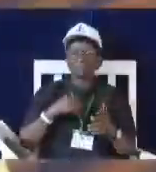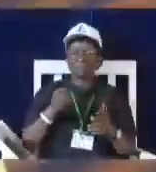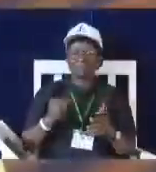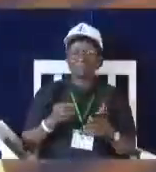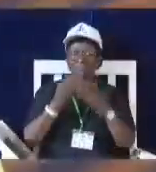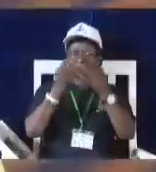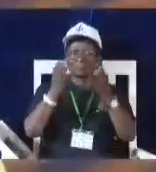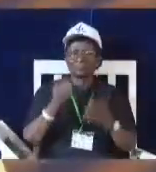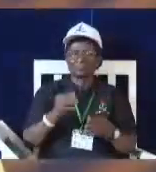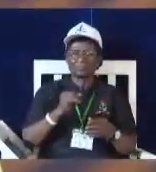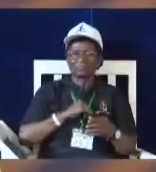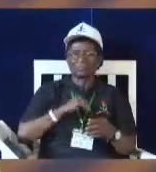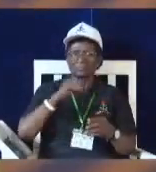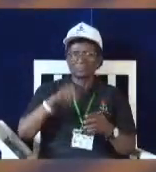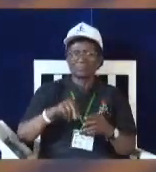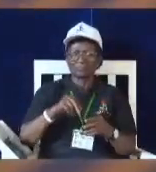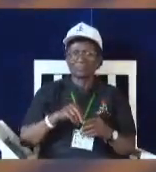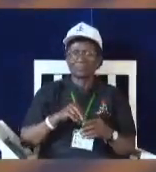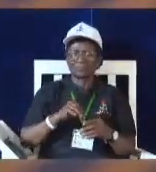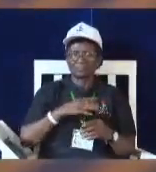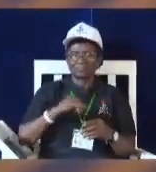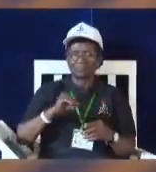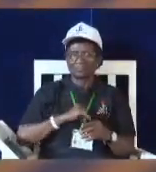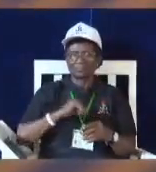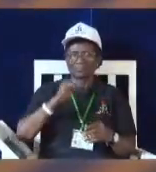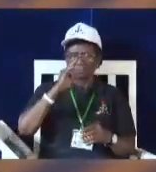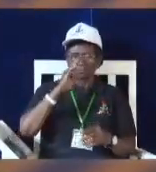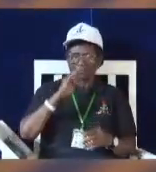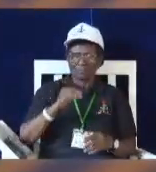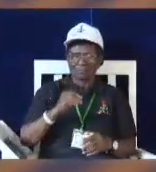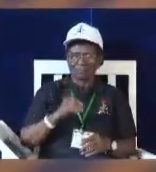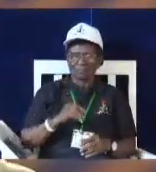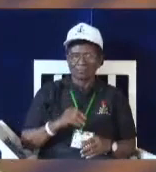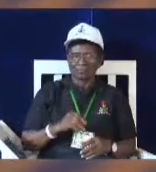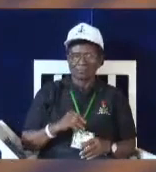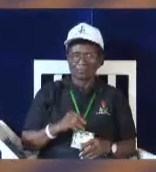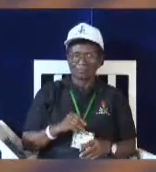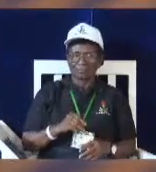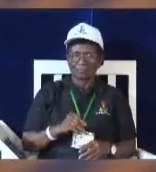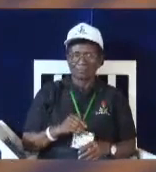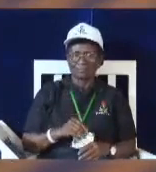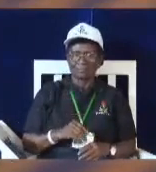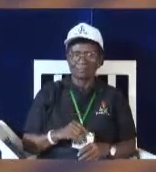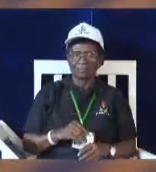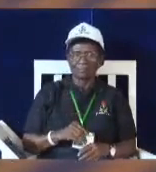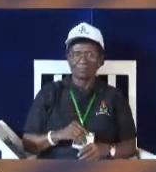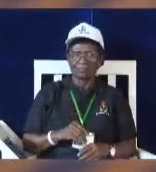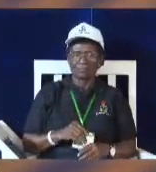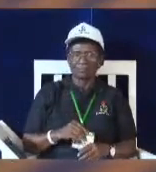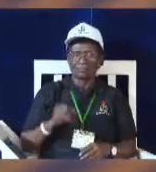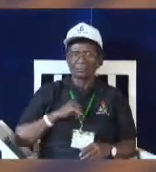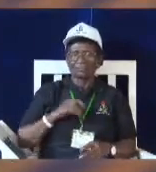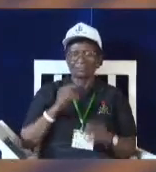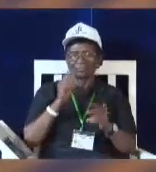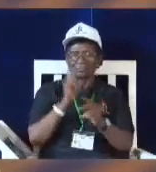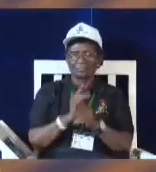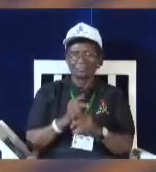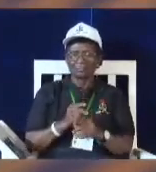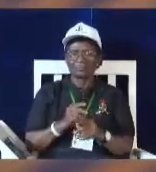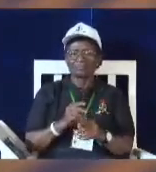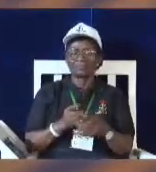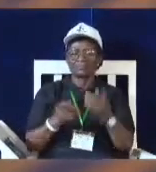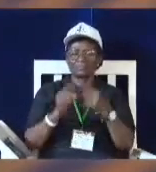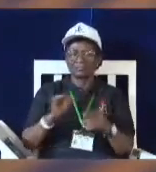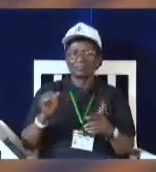need there quickly, and I promise you I'll be praying for you. Now, those of you who are still on the way, keep coming. You are not late